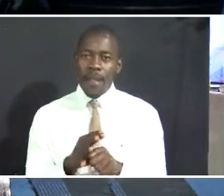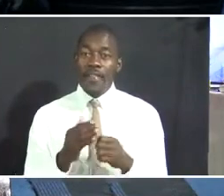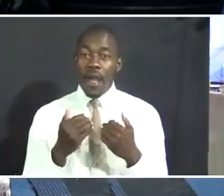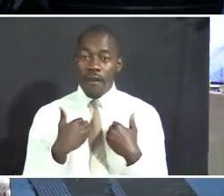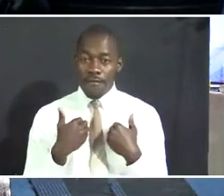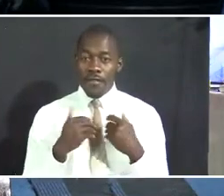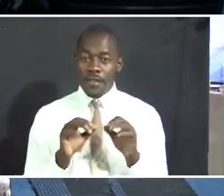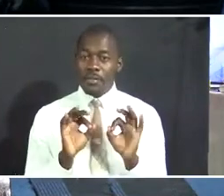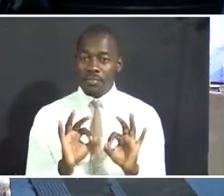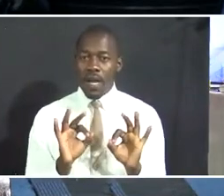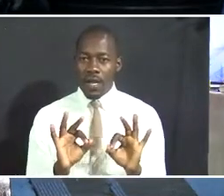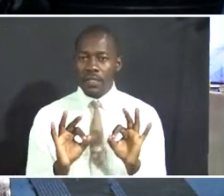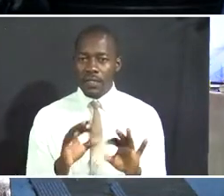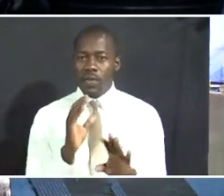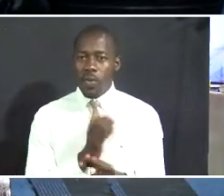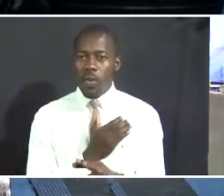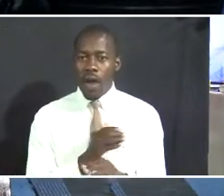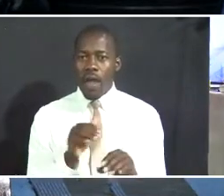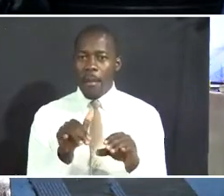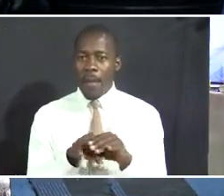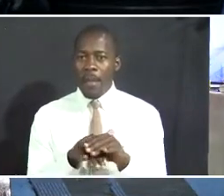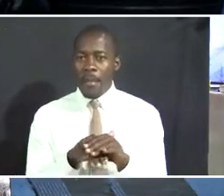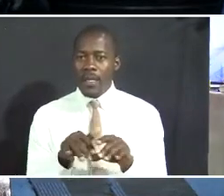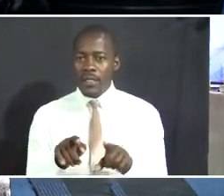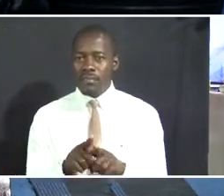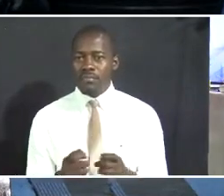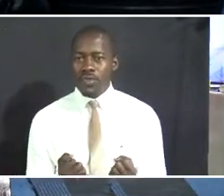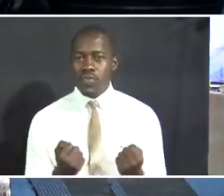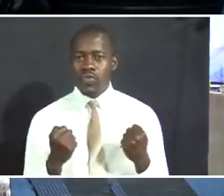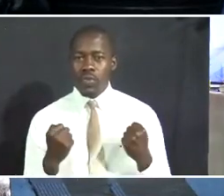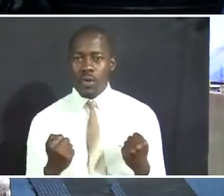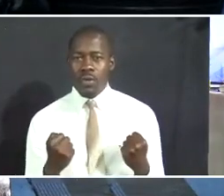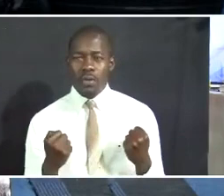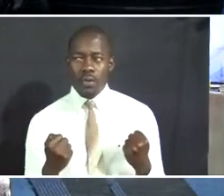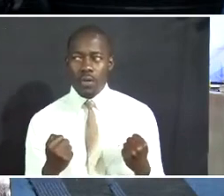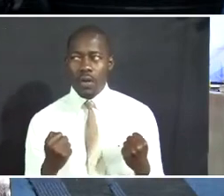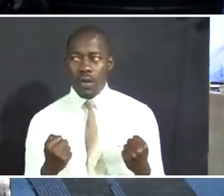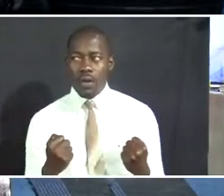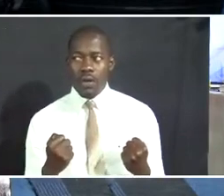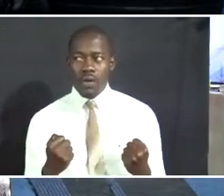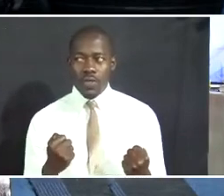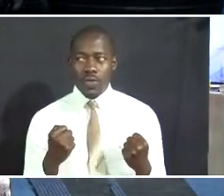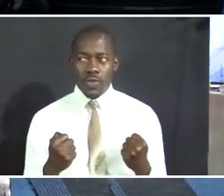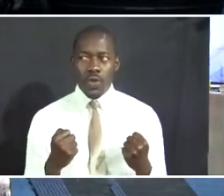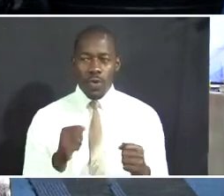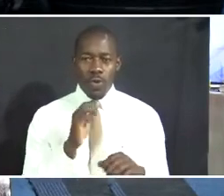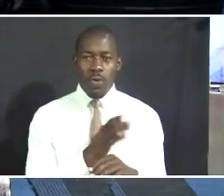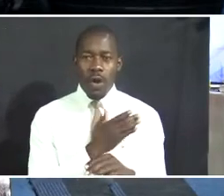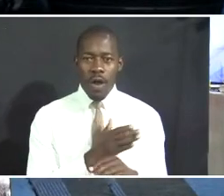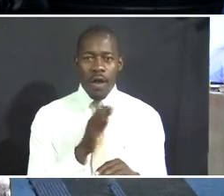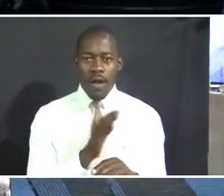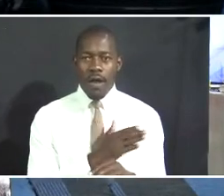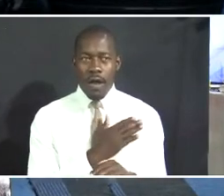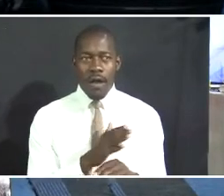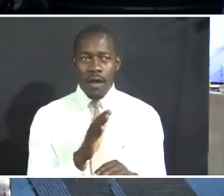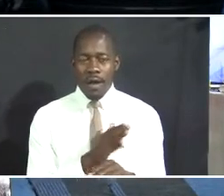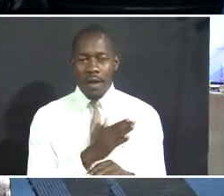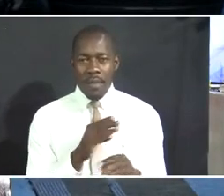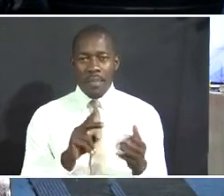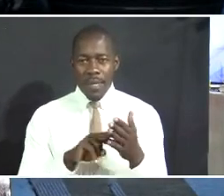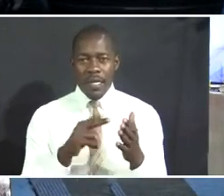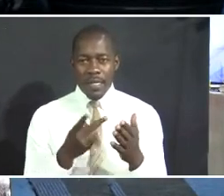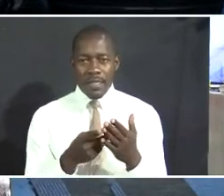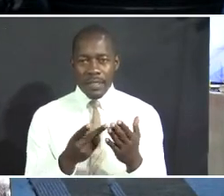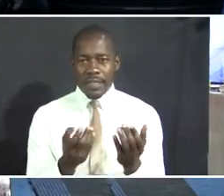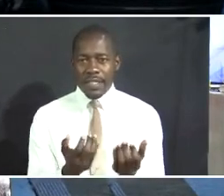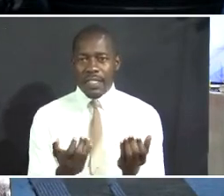choirs, and very, very strong. It's building up very, very strong children.